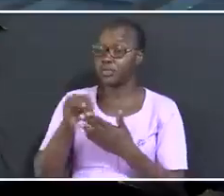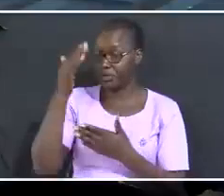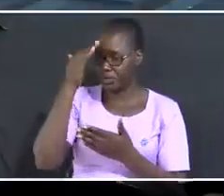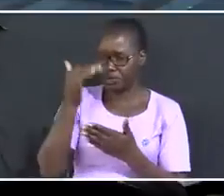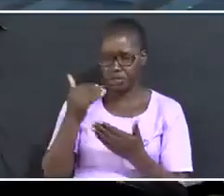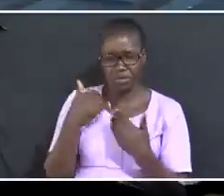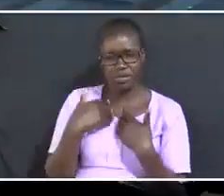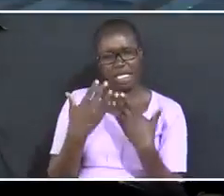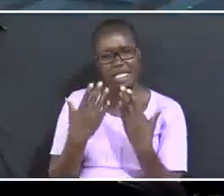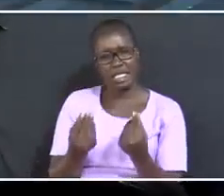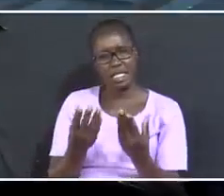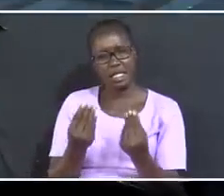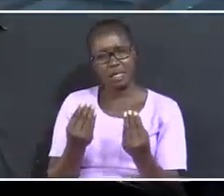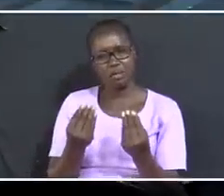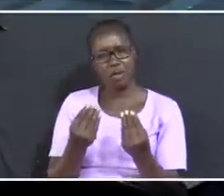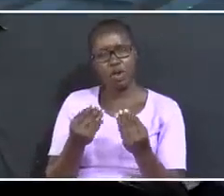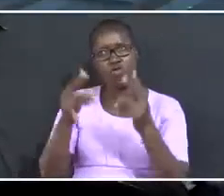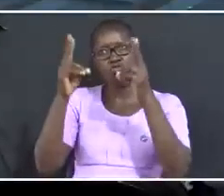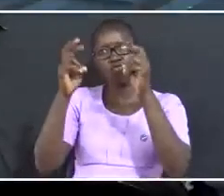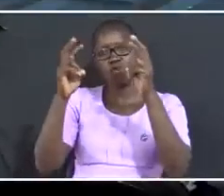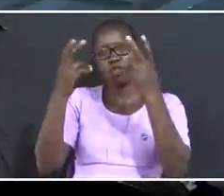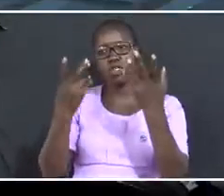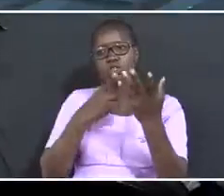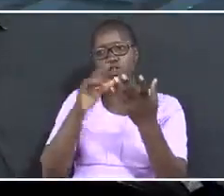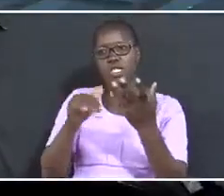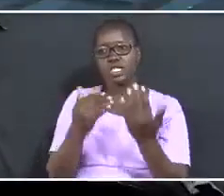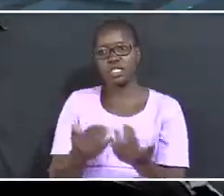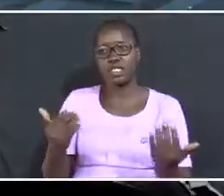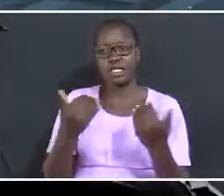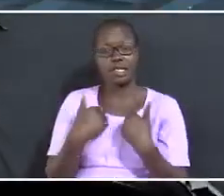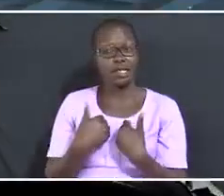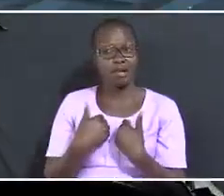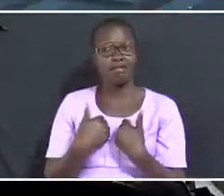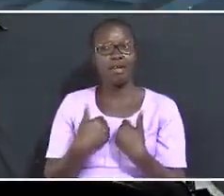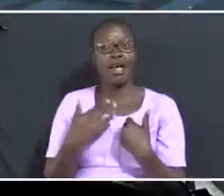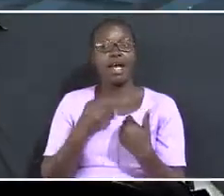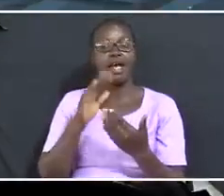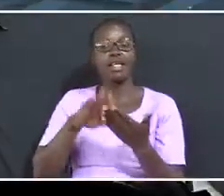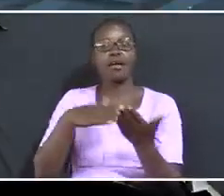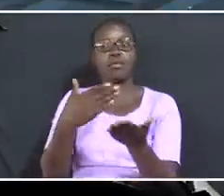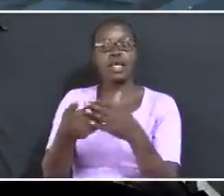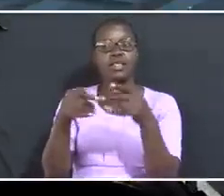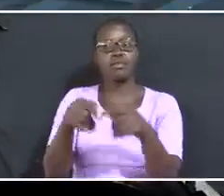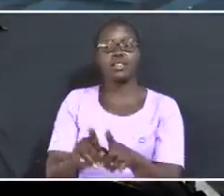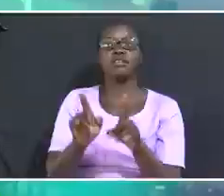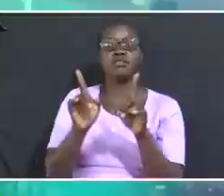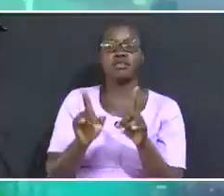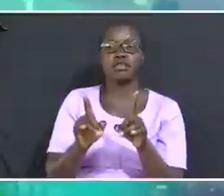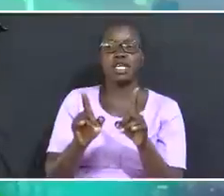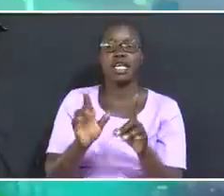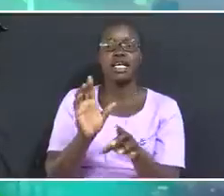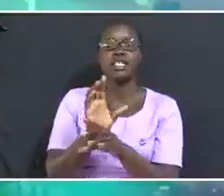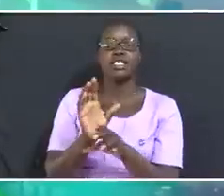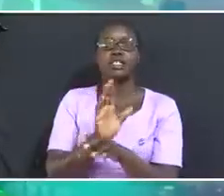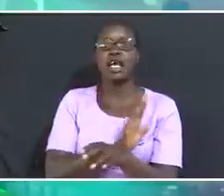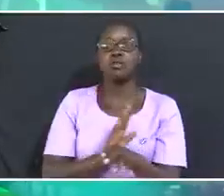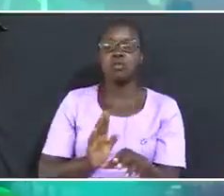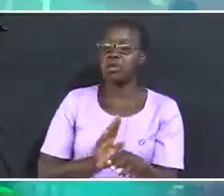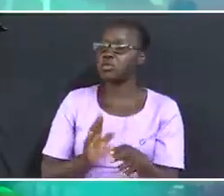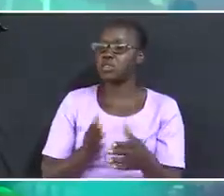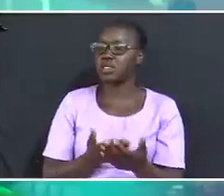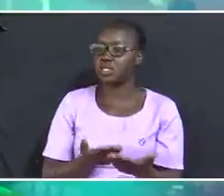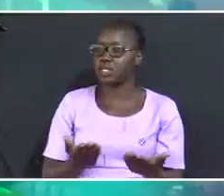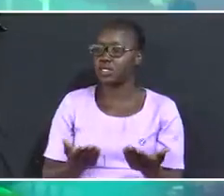in a very simple slogan so that even children can have it and apply themselves. Our church boards,